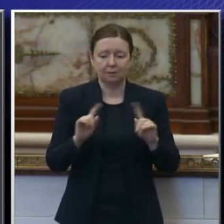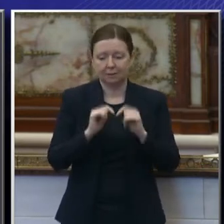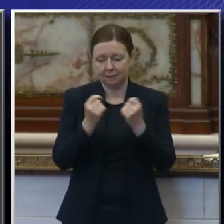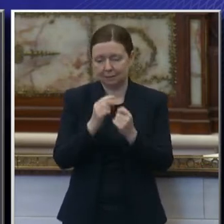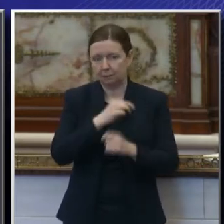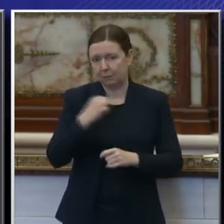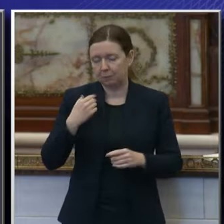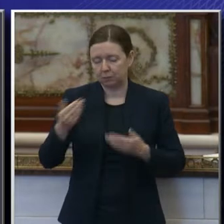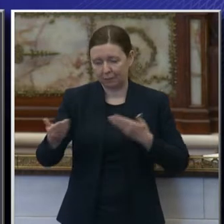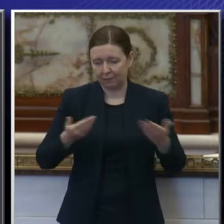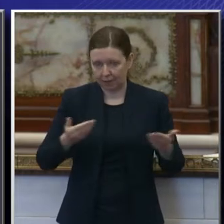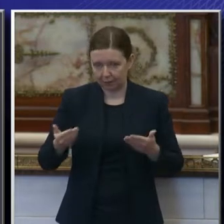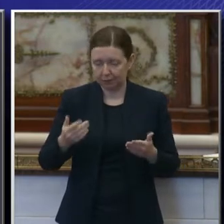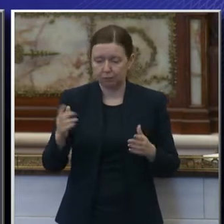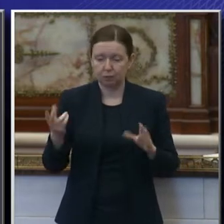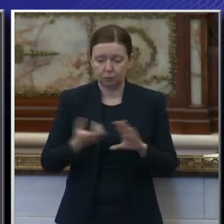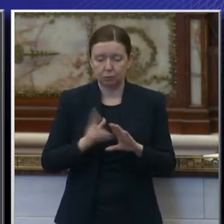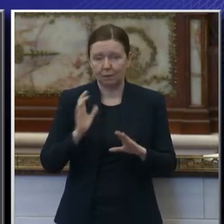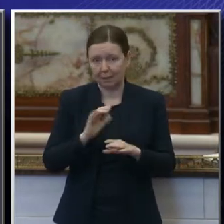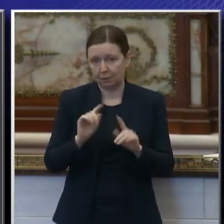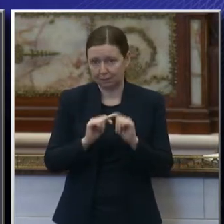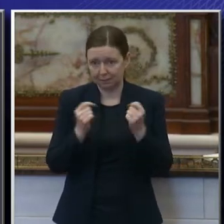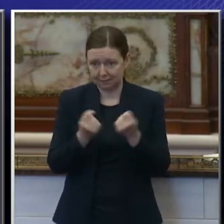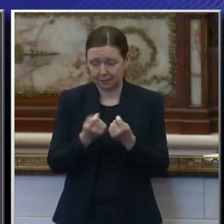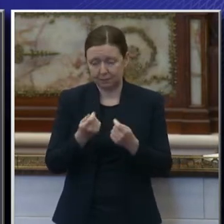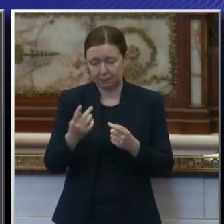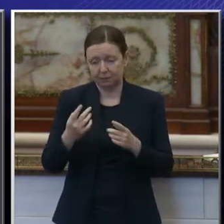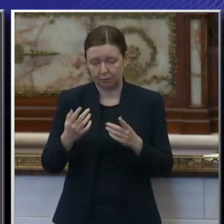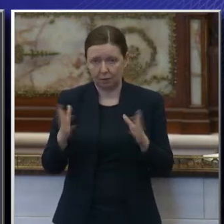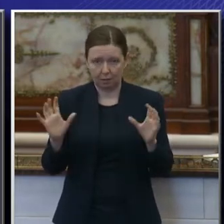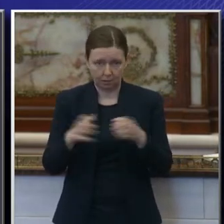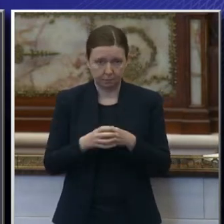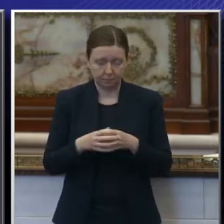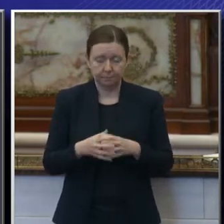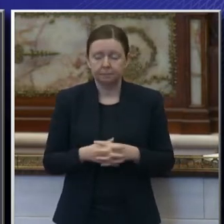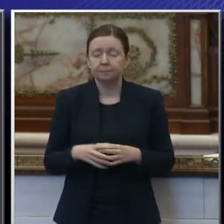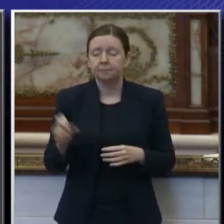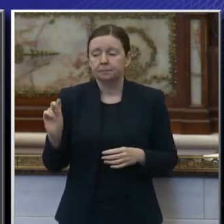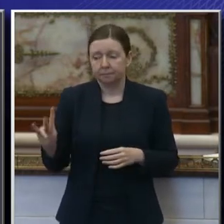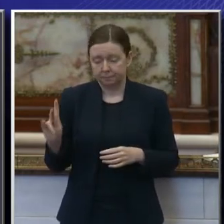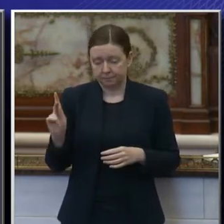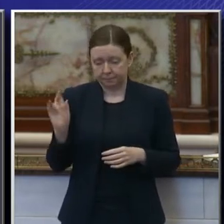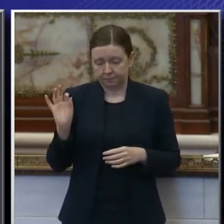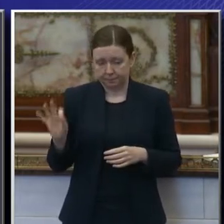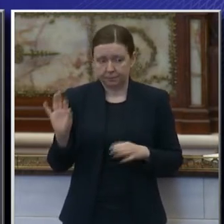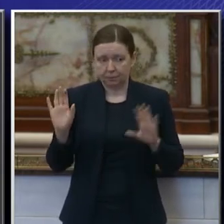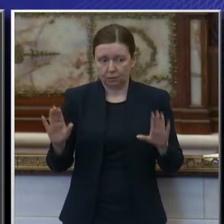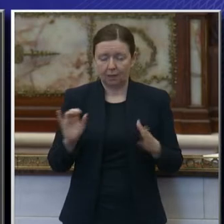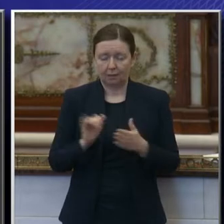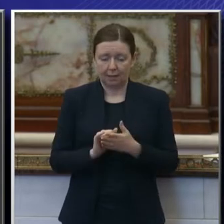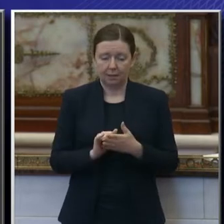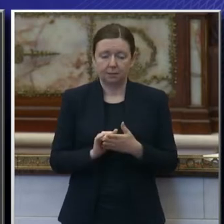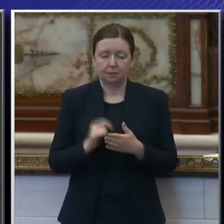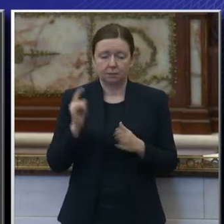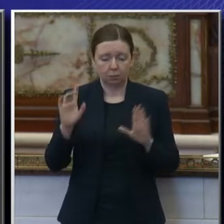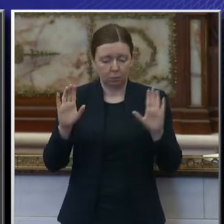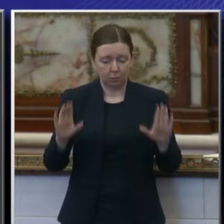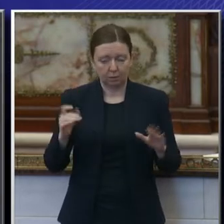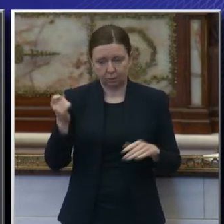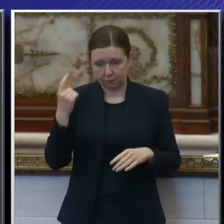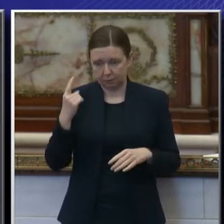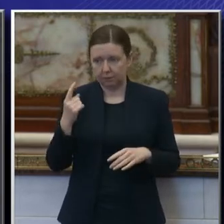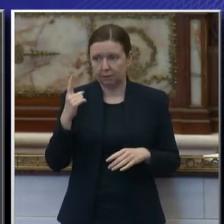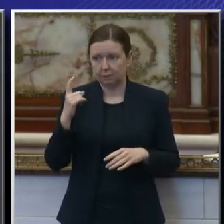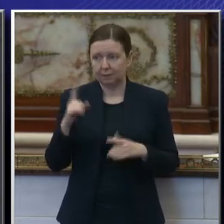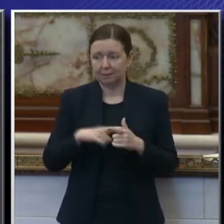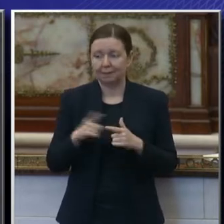that we've hired to join our team here several months ago. Great. And that is wonderful to know, because